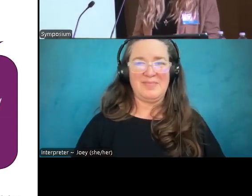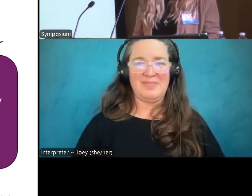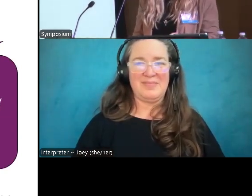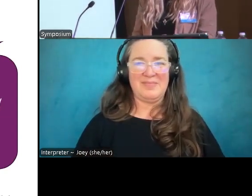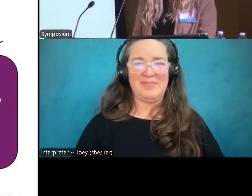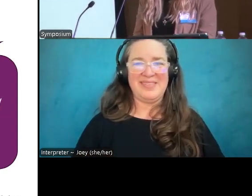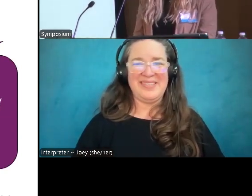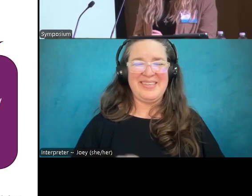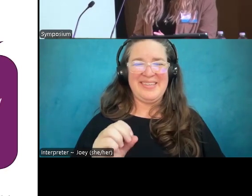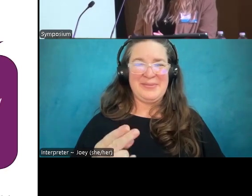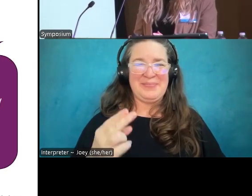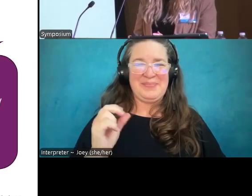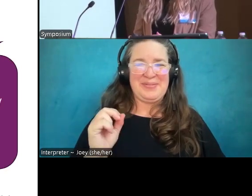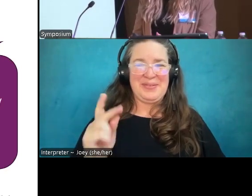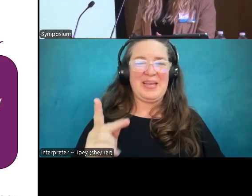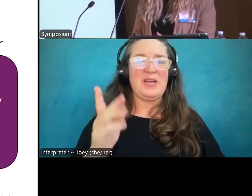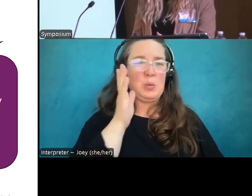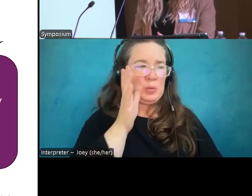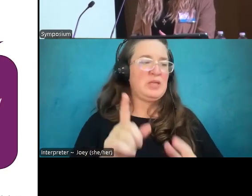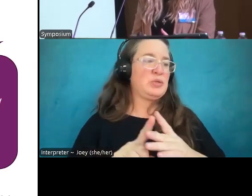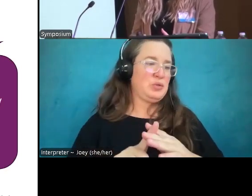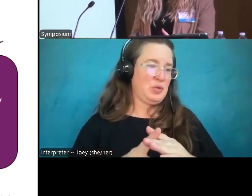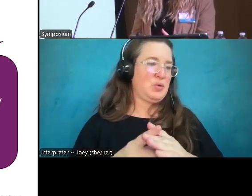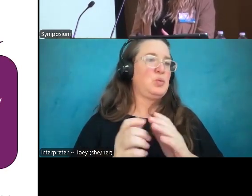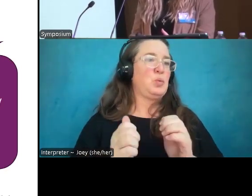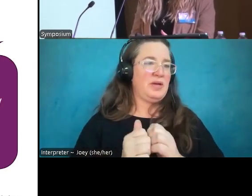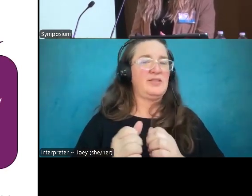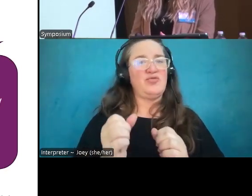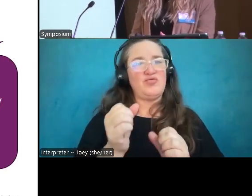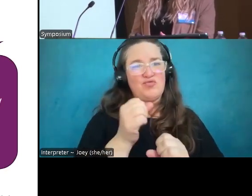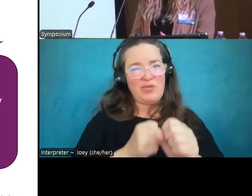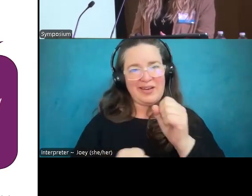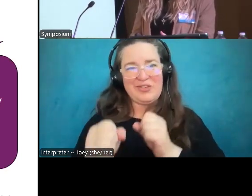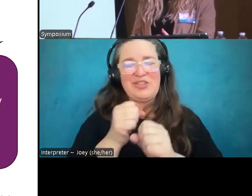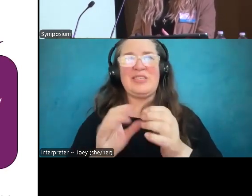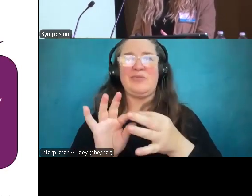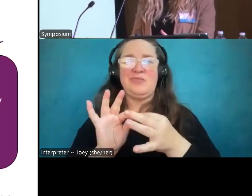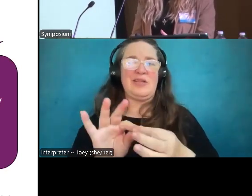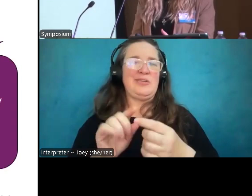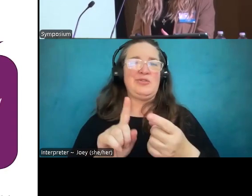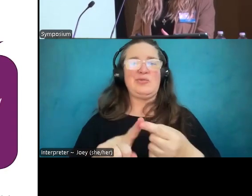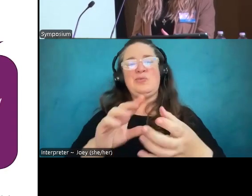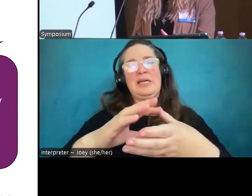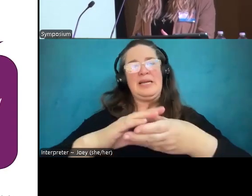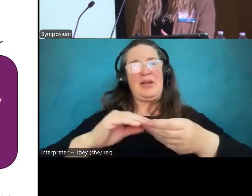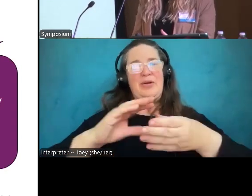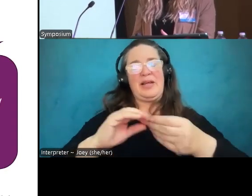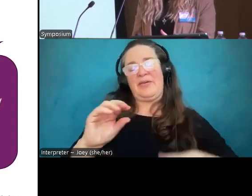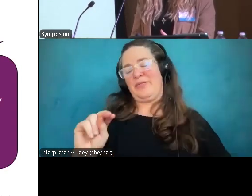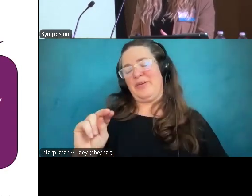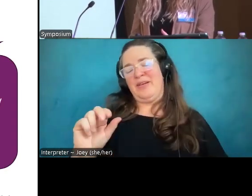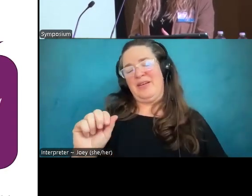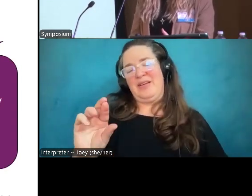Okay. So we can start with a strategy that comes from narrative therapy, which looks at the effects of